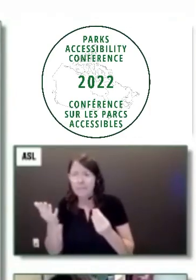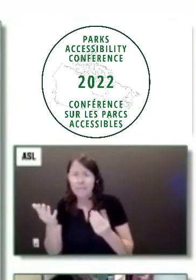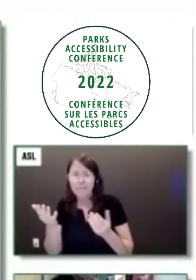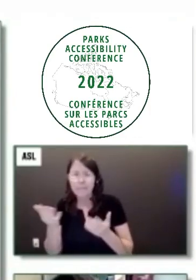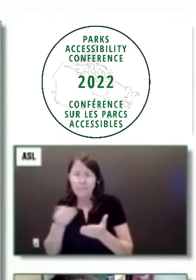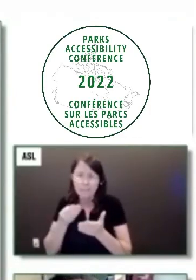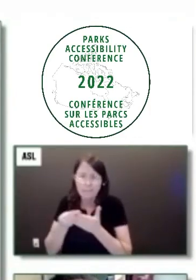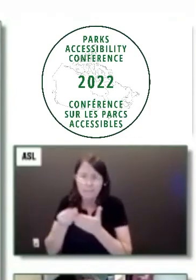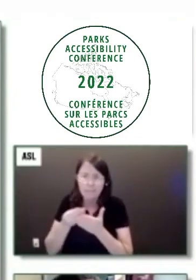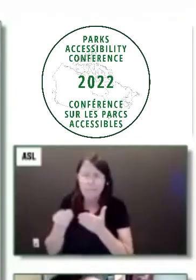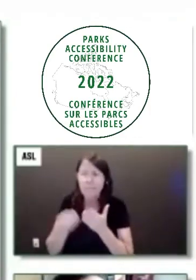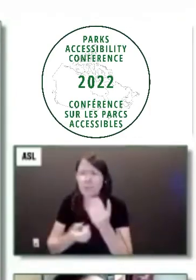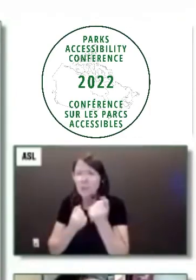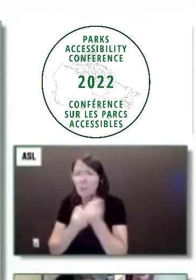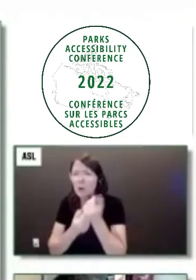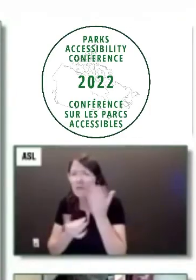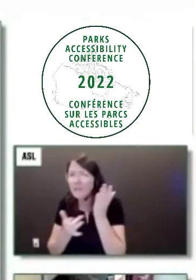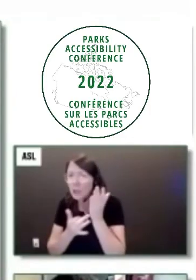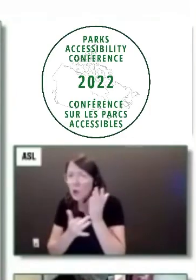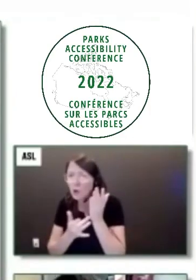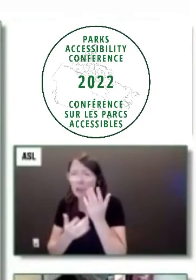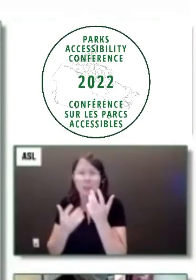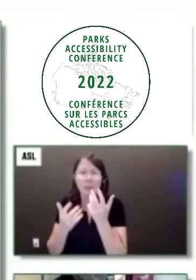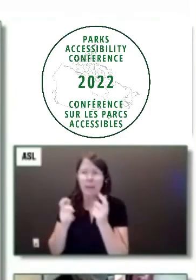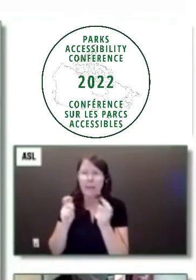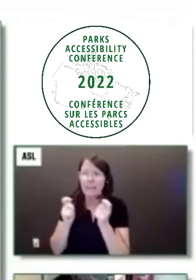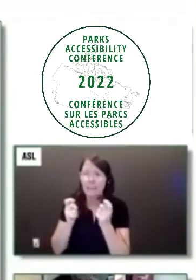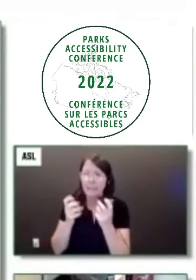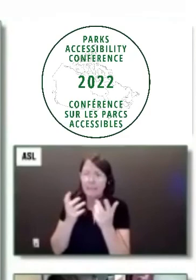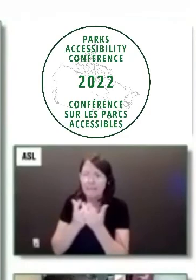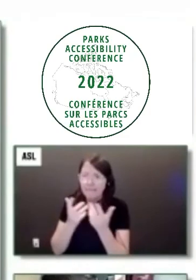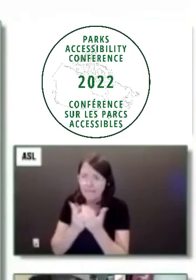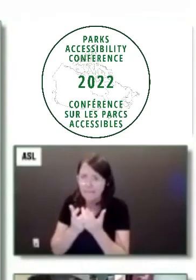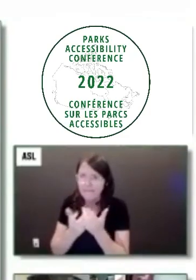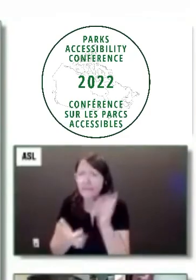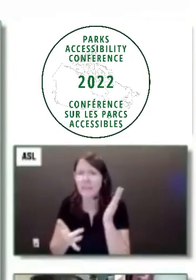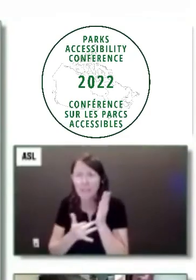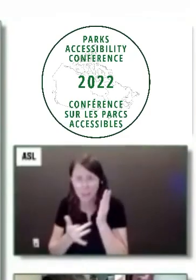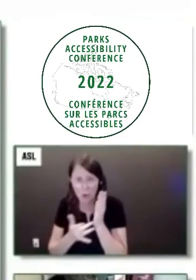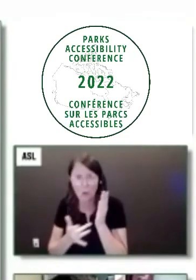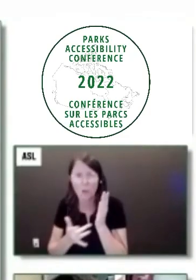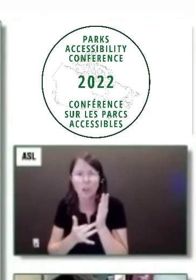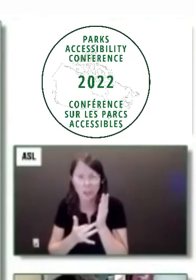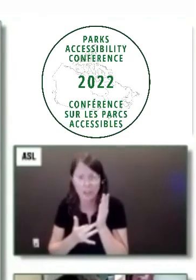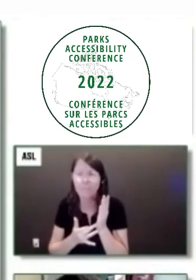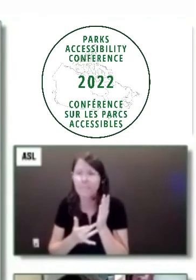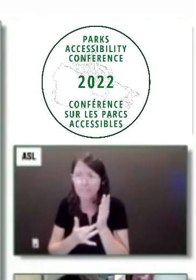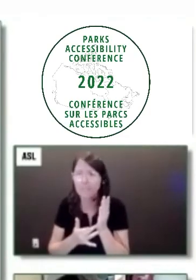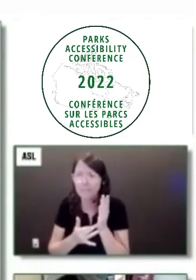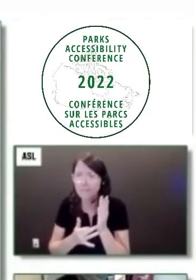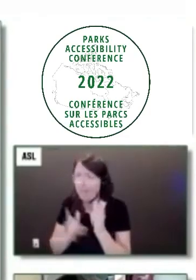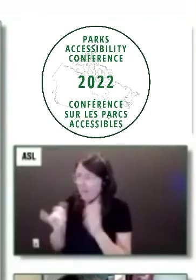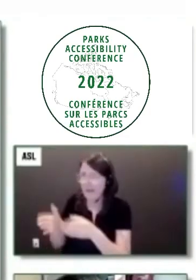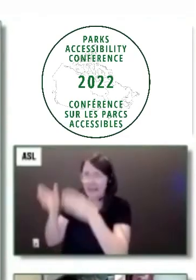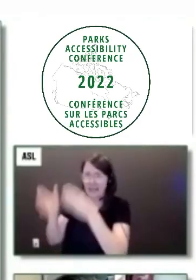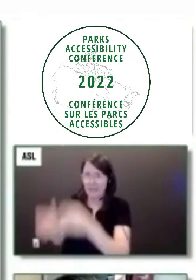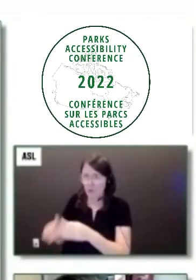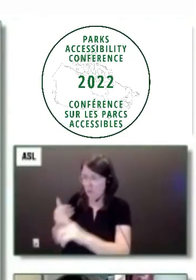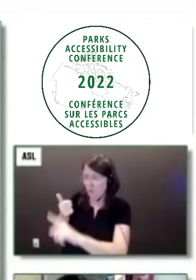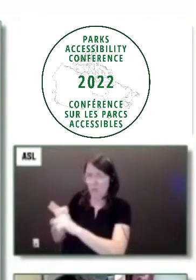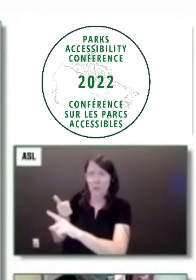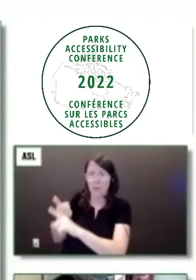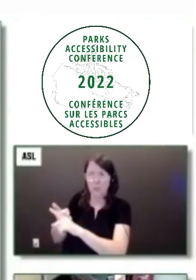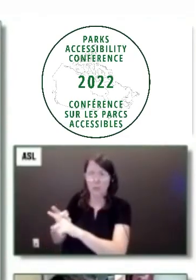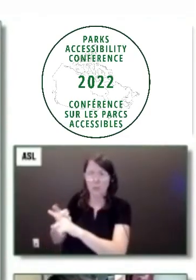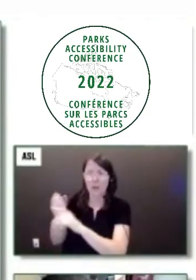think, demonstrated well over the course of this conference, and again on the screen here, in terms of the individuals using